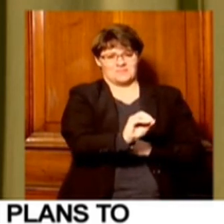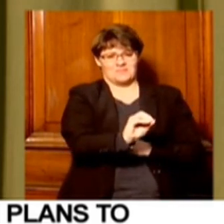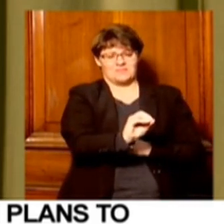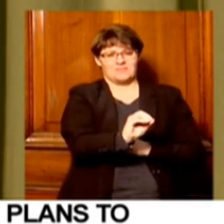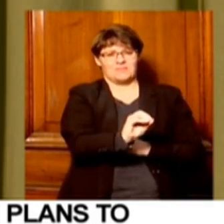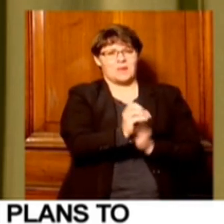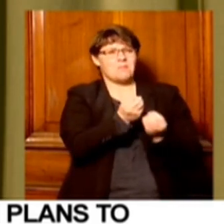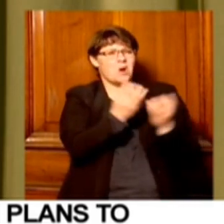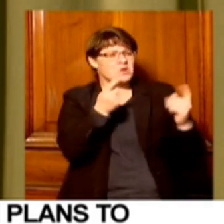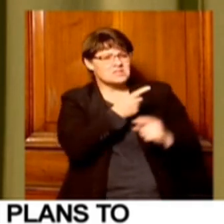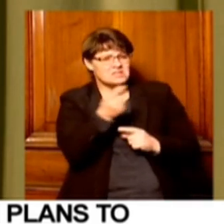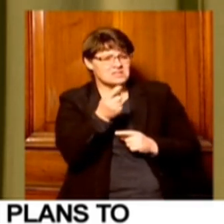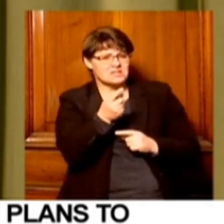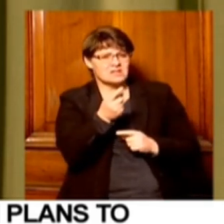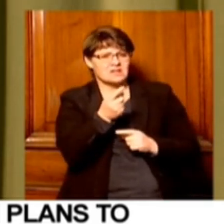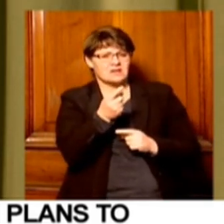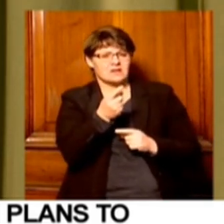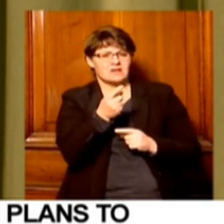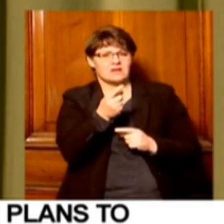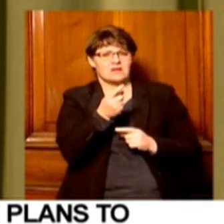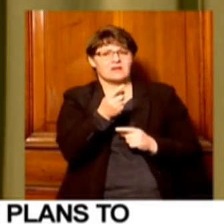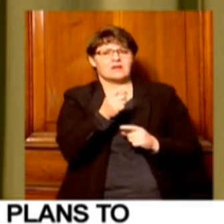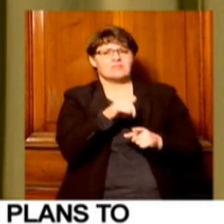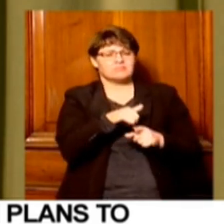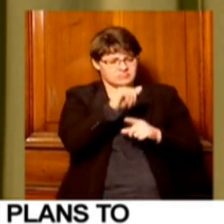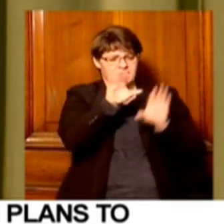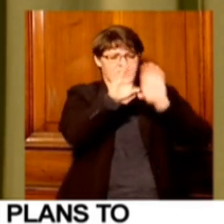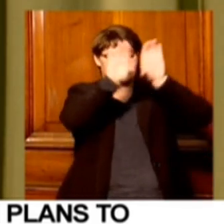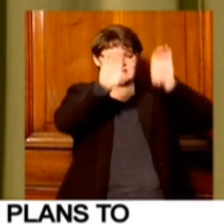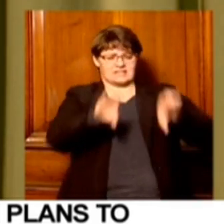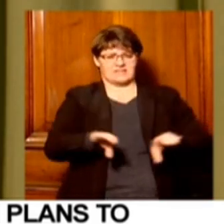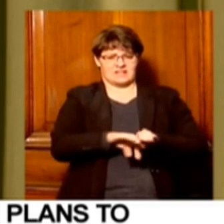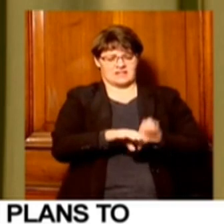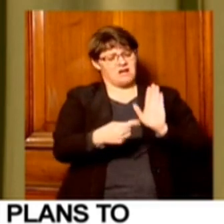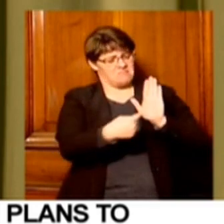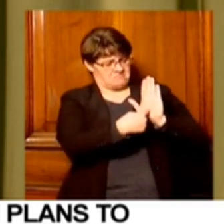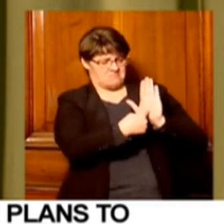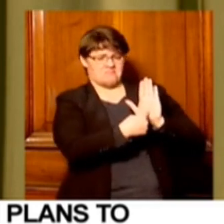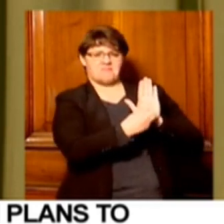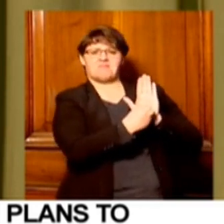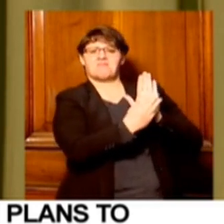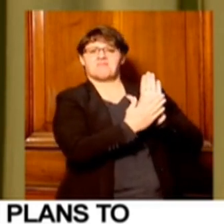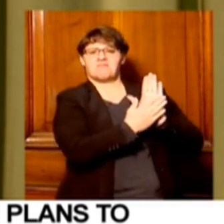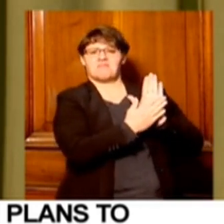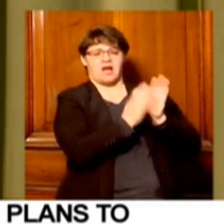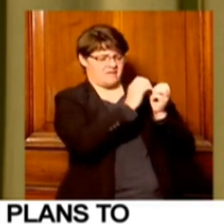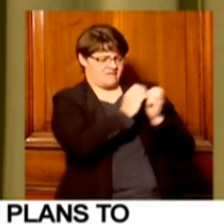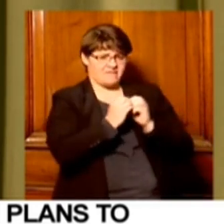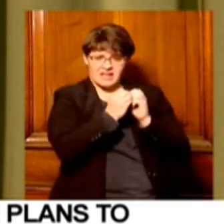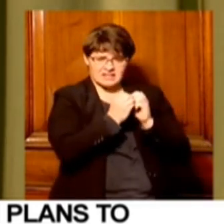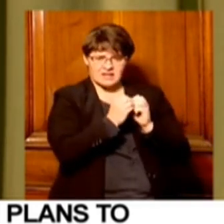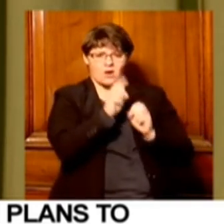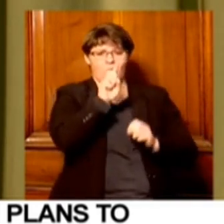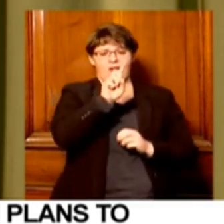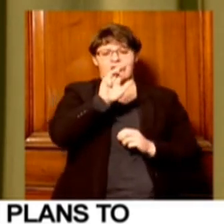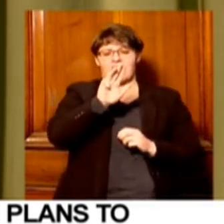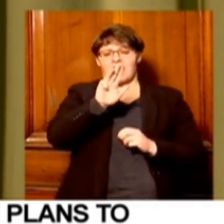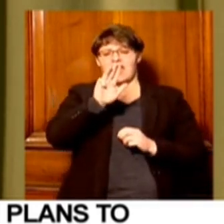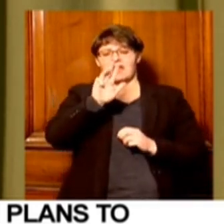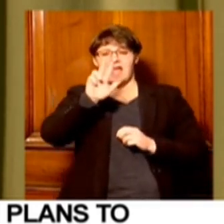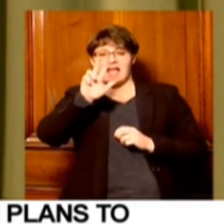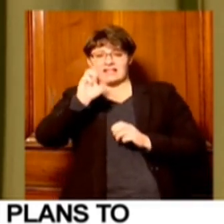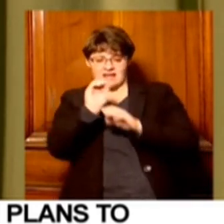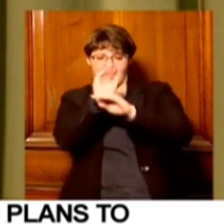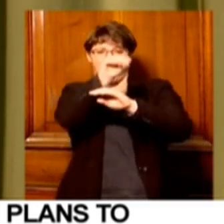of those aircrafts are now airworthy, and with their airworthy certificates do indicate that they have been manufactured after that date. So